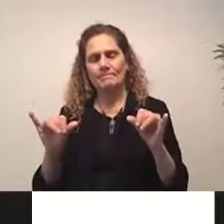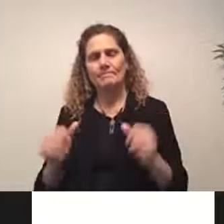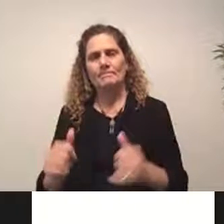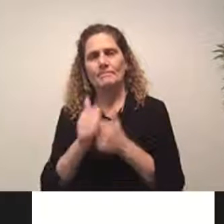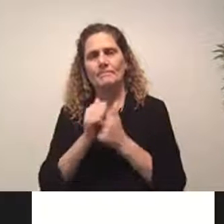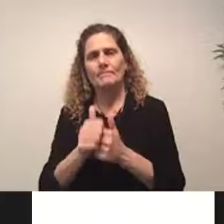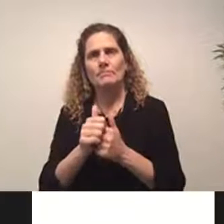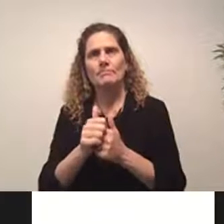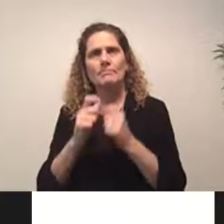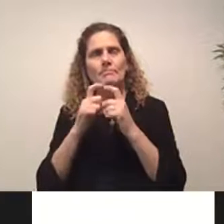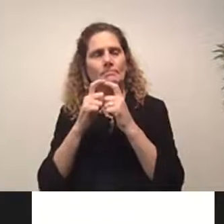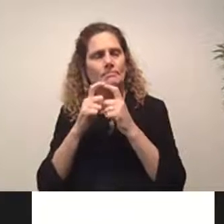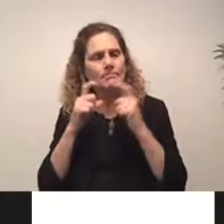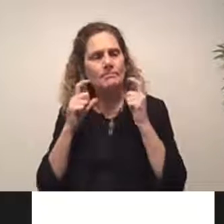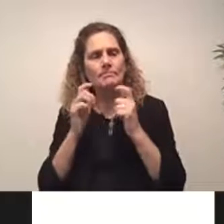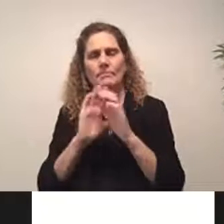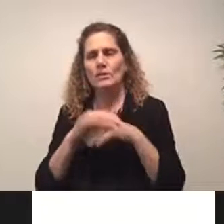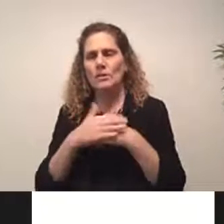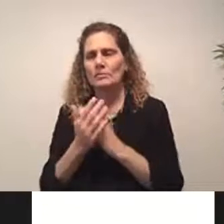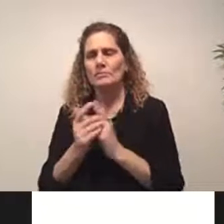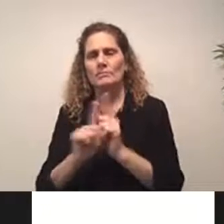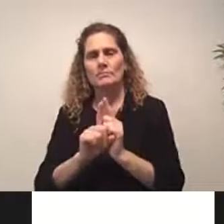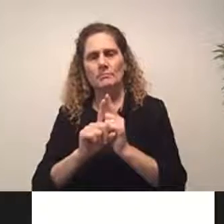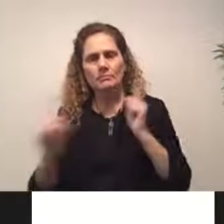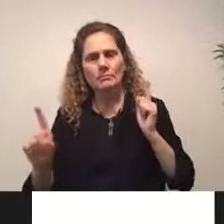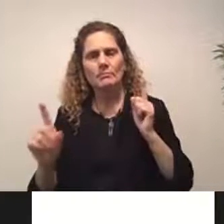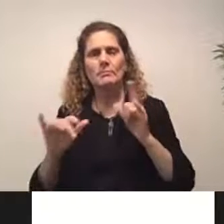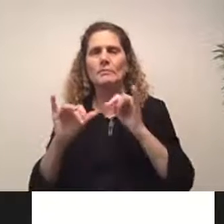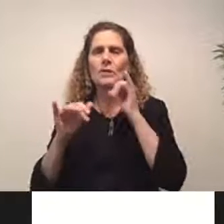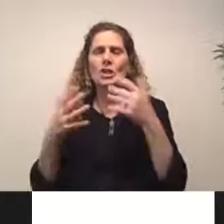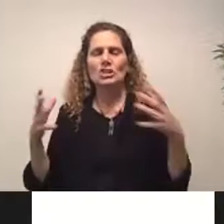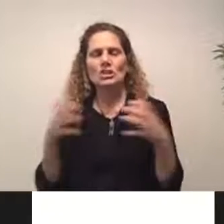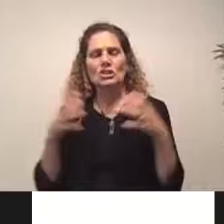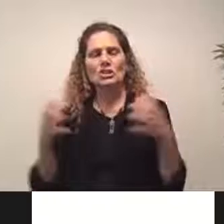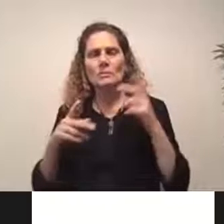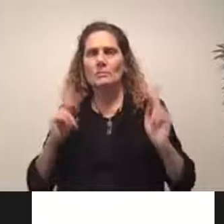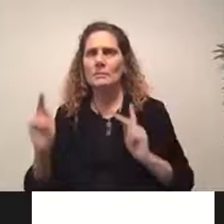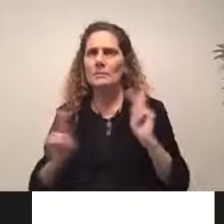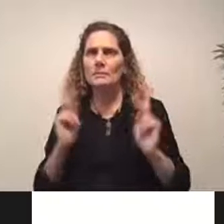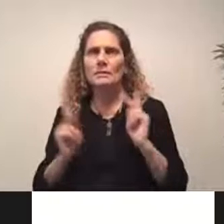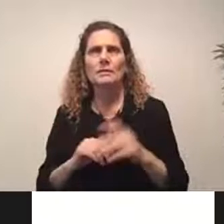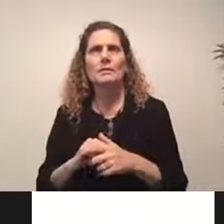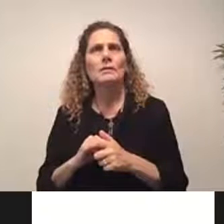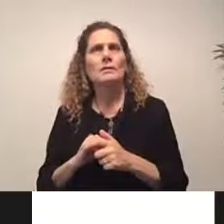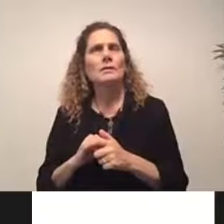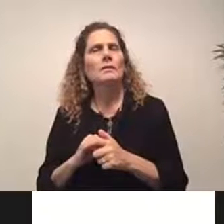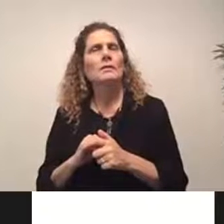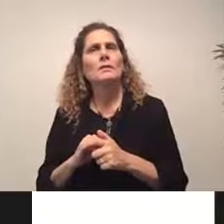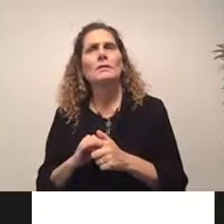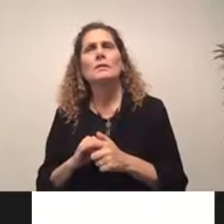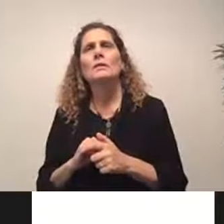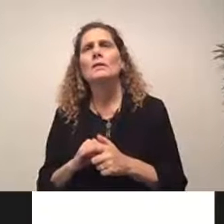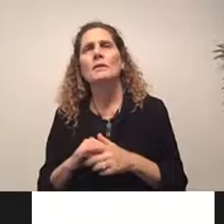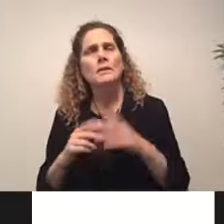only. This is not the time to relax, as we've said before. We must continue to be vigilant about driving down disease